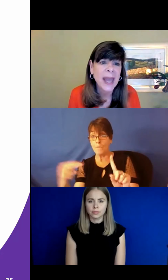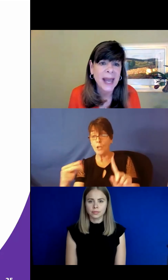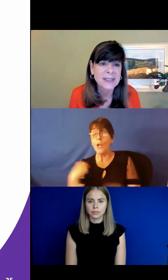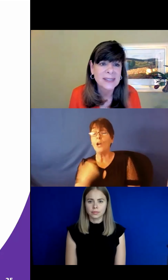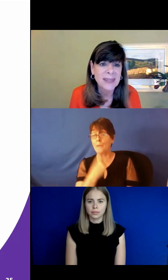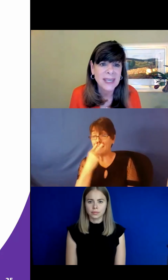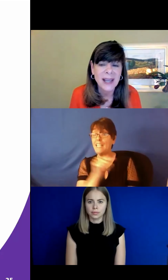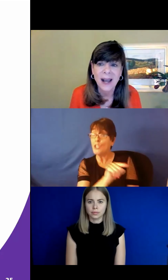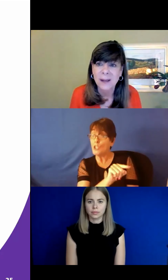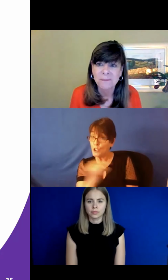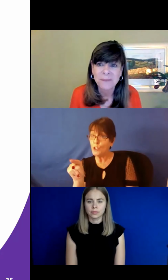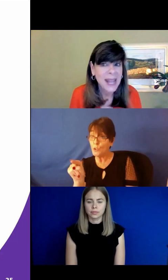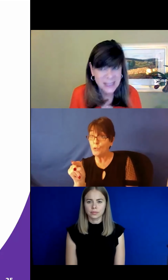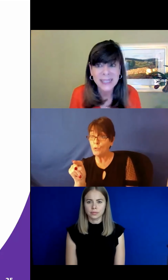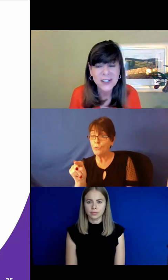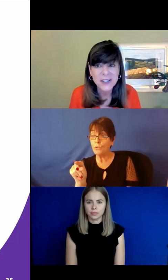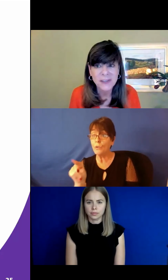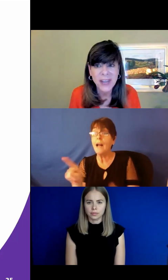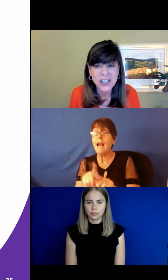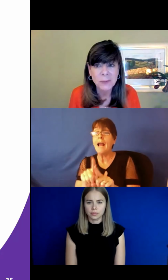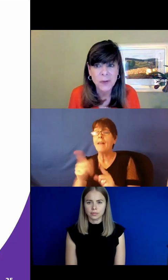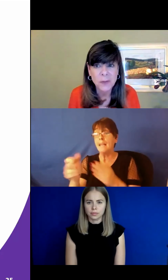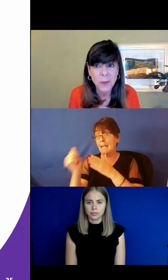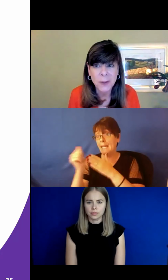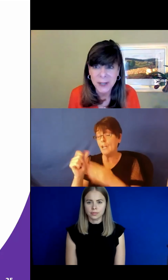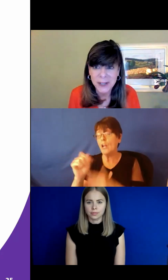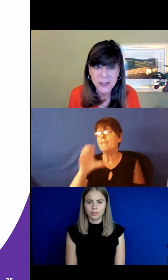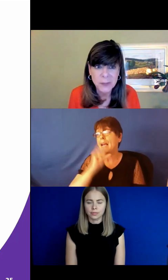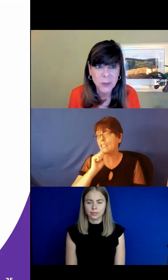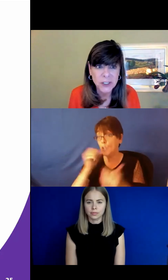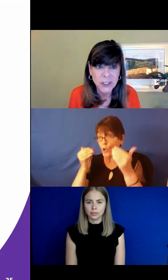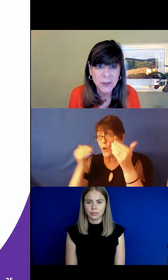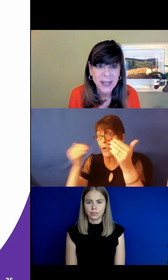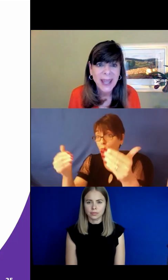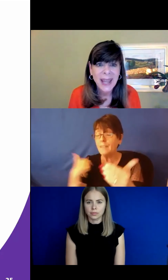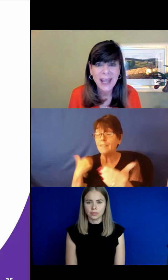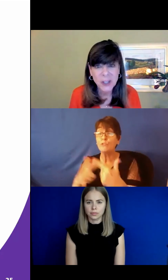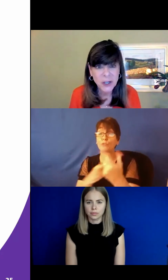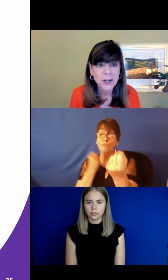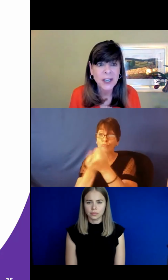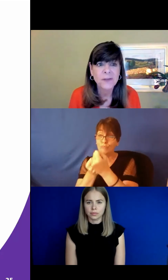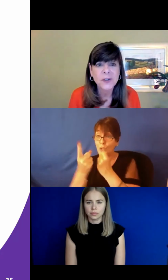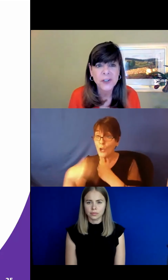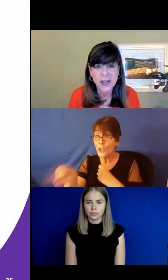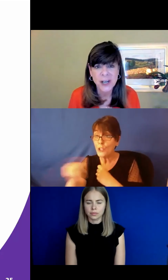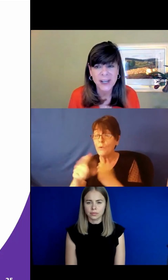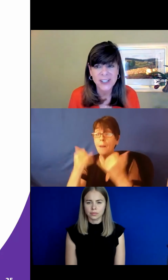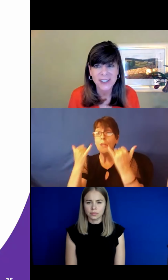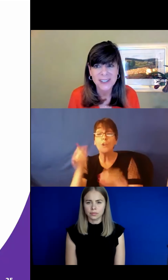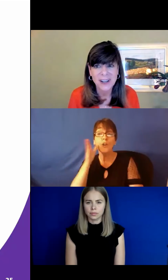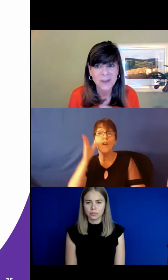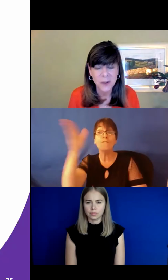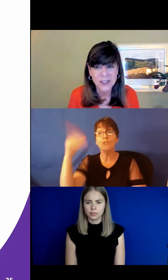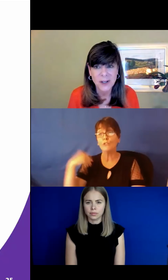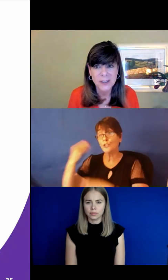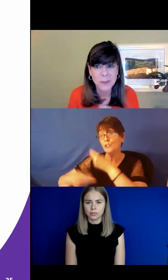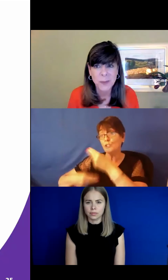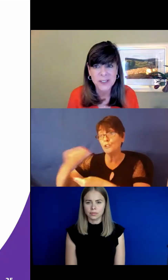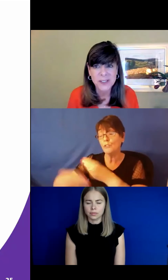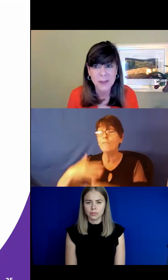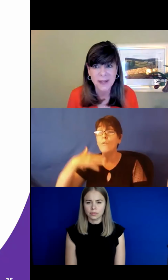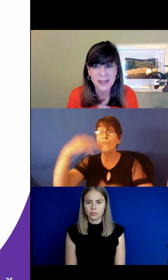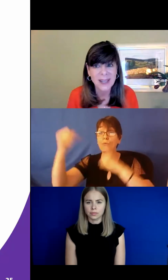you as the leaders of aging moving forward. We're here to support you, and the current and future generations of older